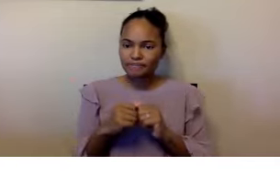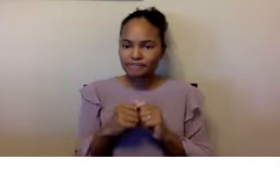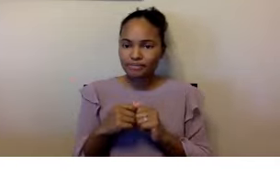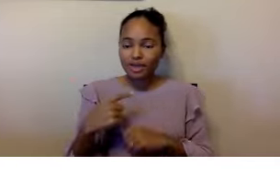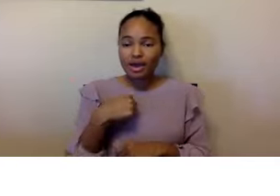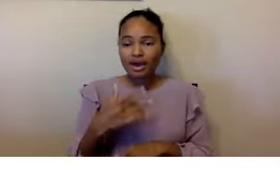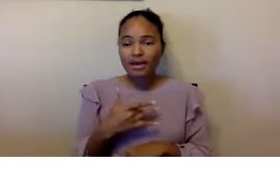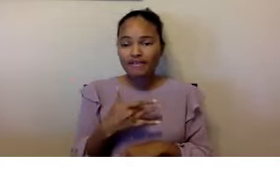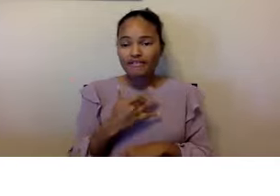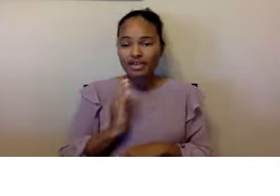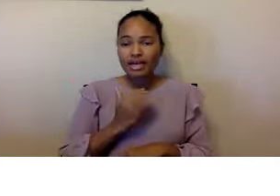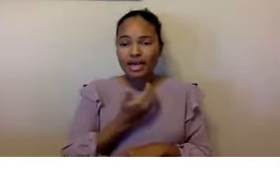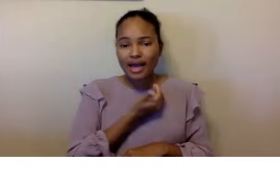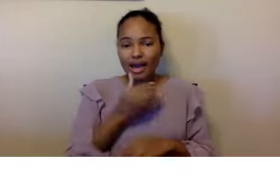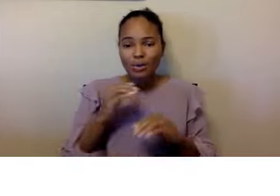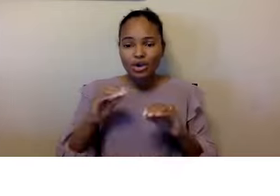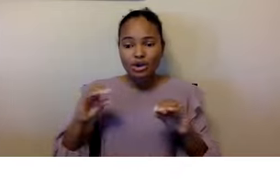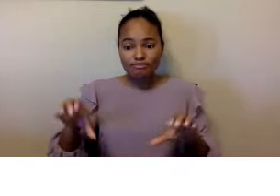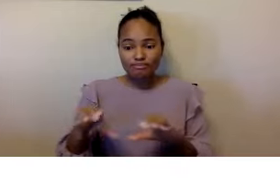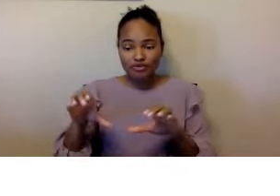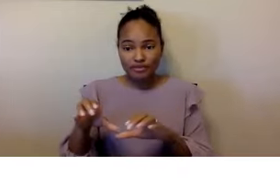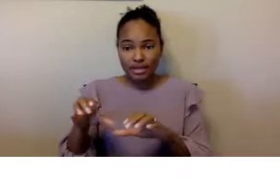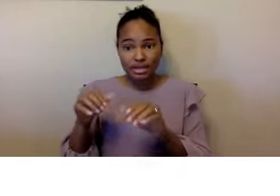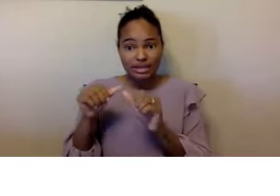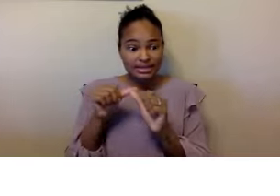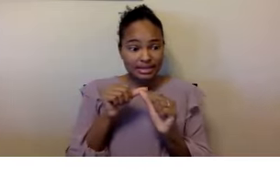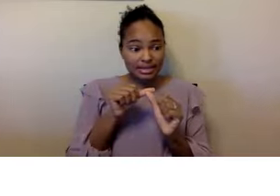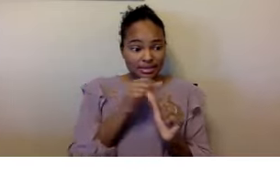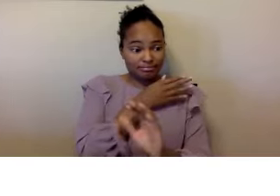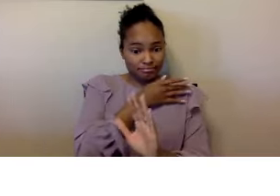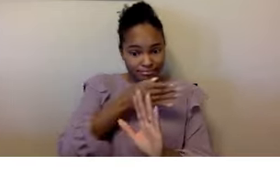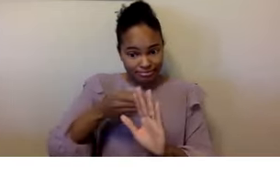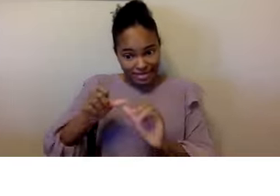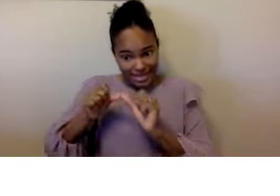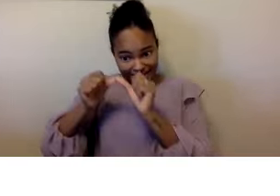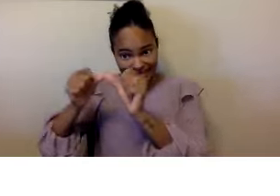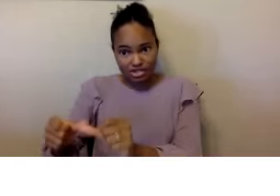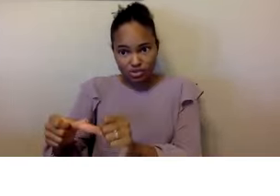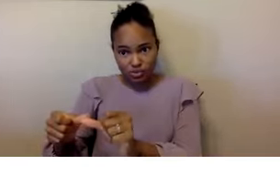movement being a continuation of that